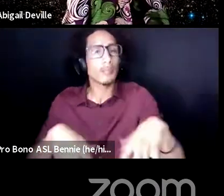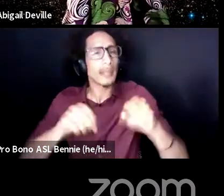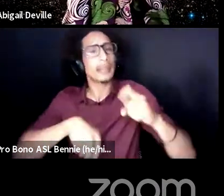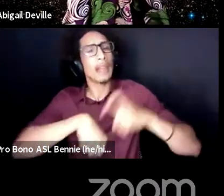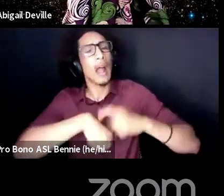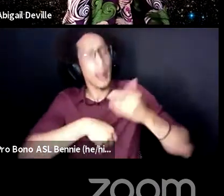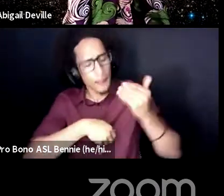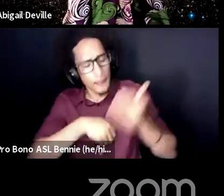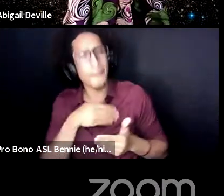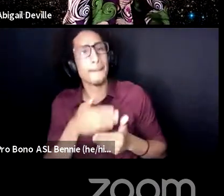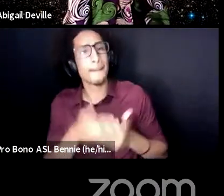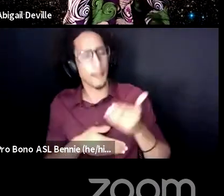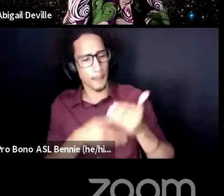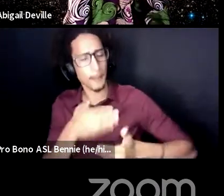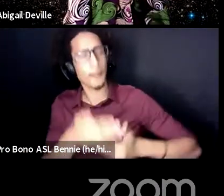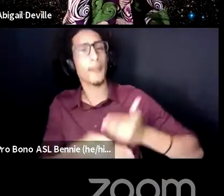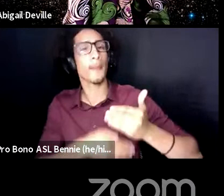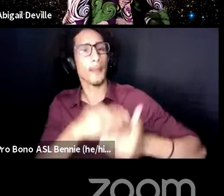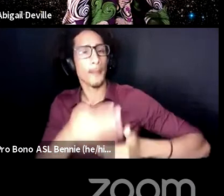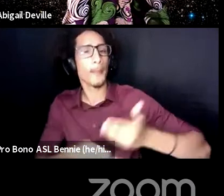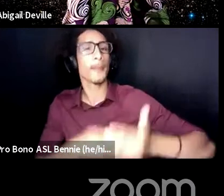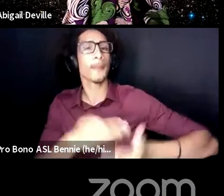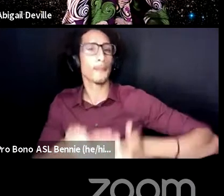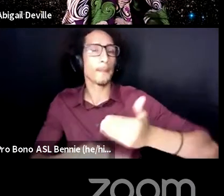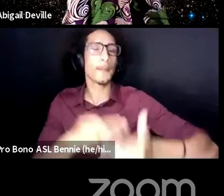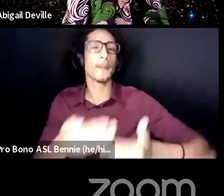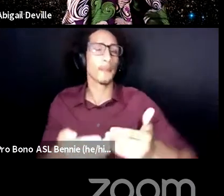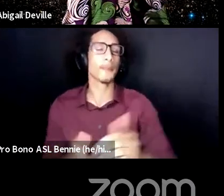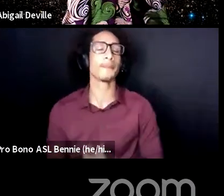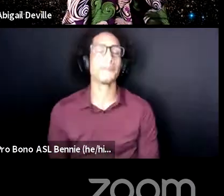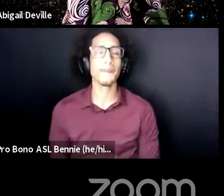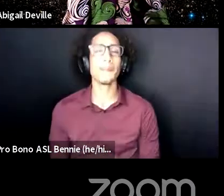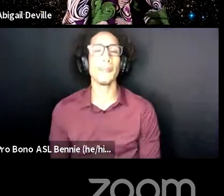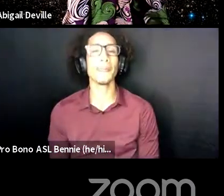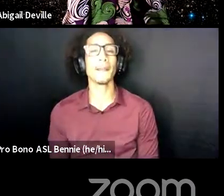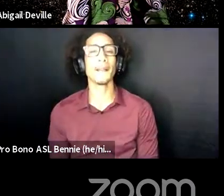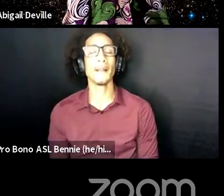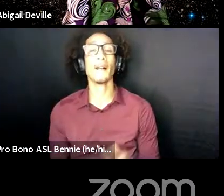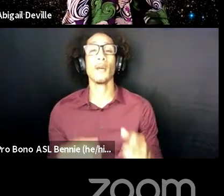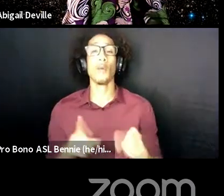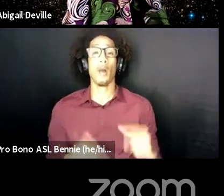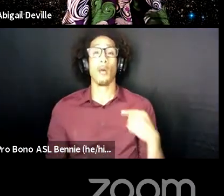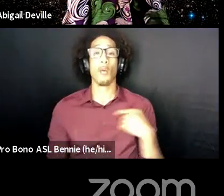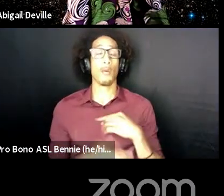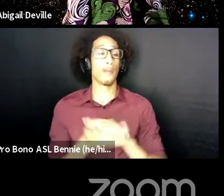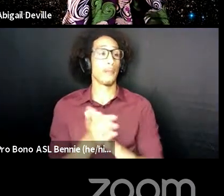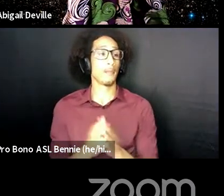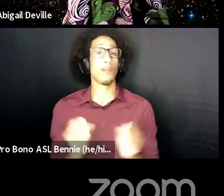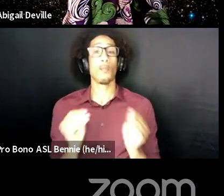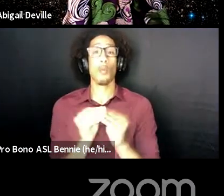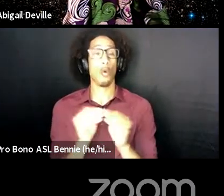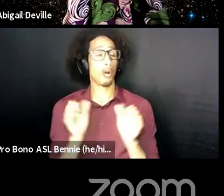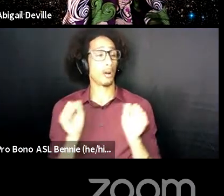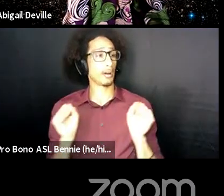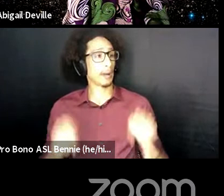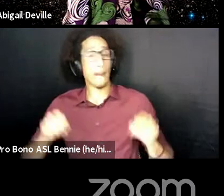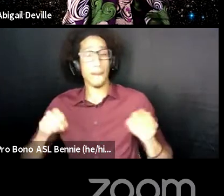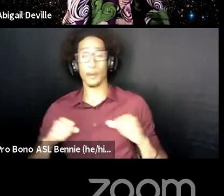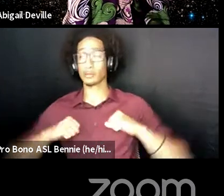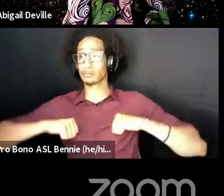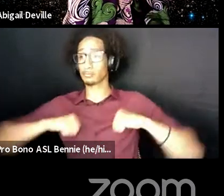up little by little with whatever resources we have. And as we gain more resources, the goal is